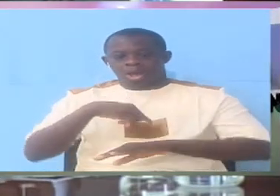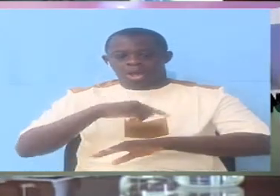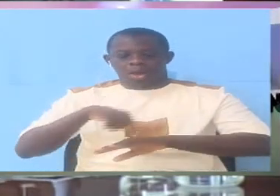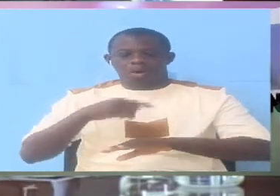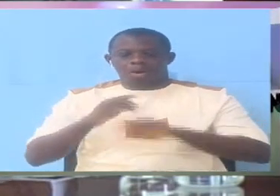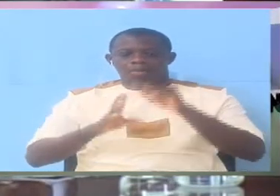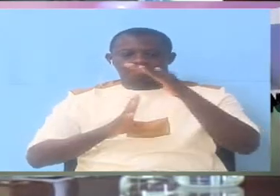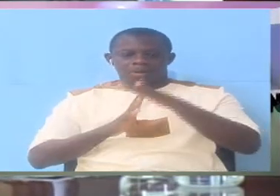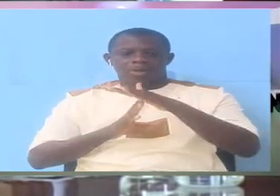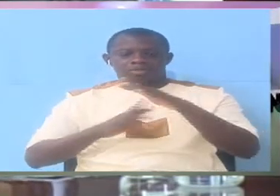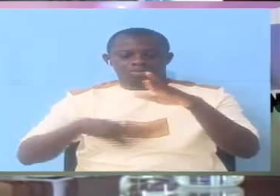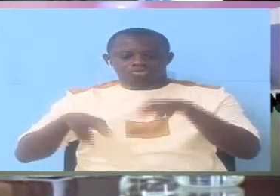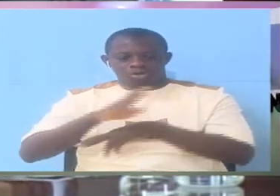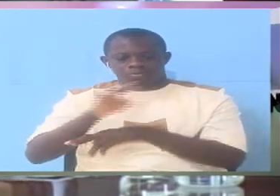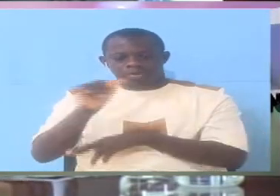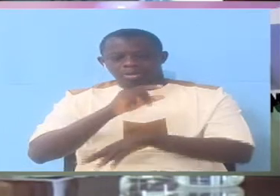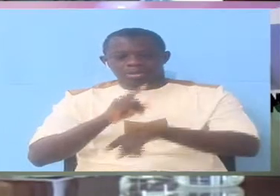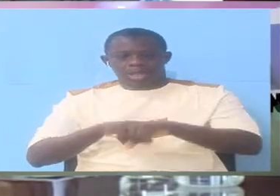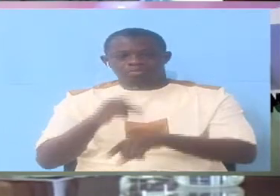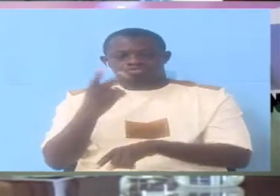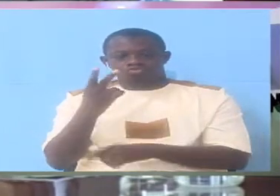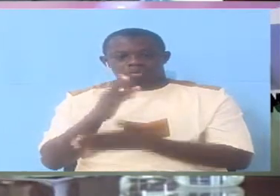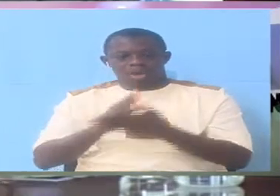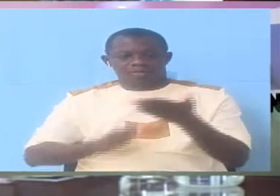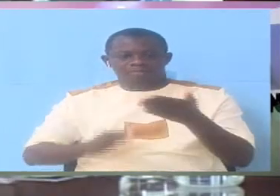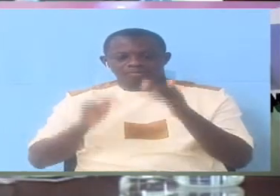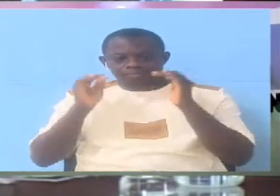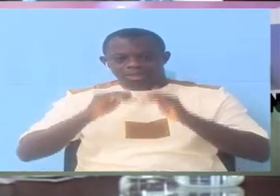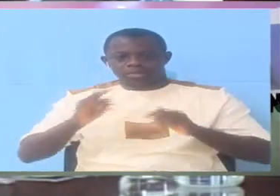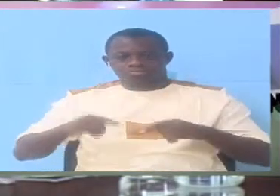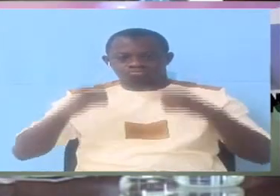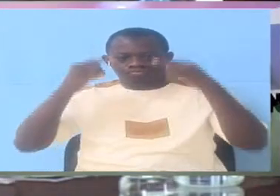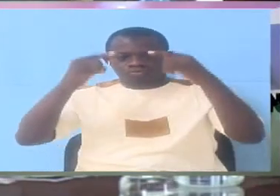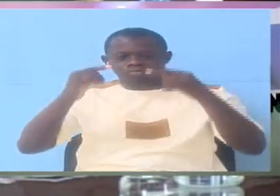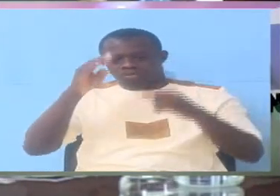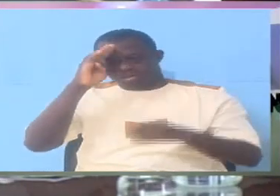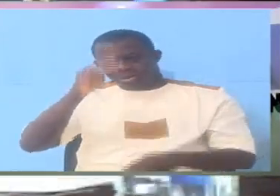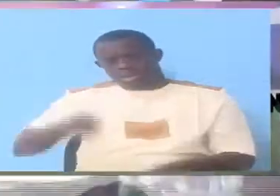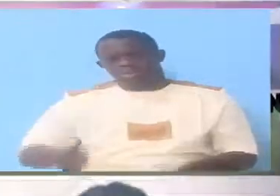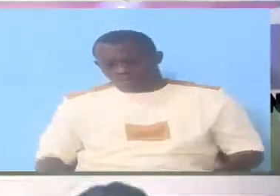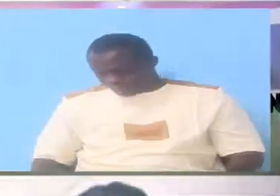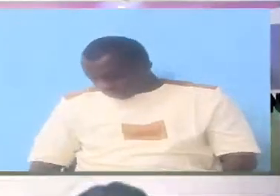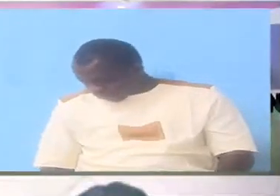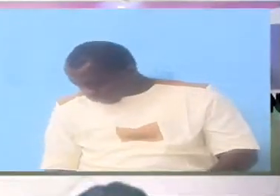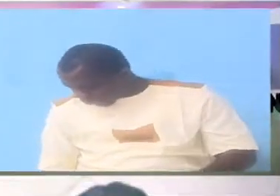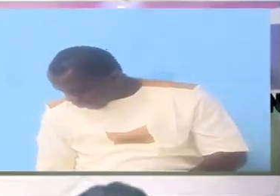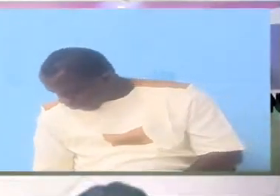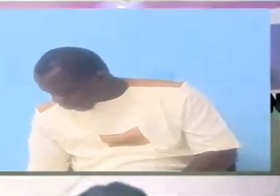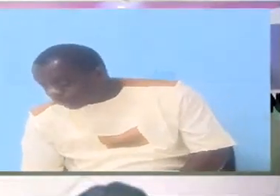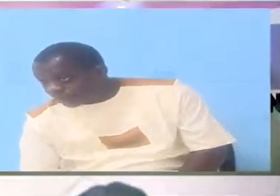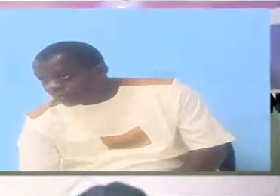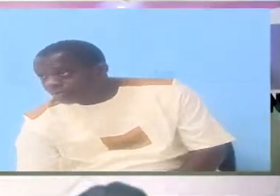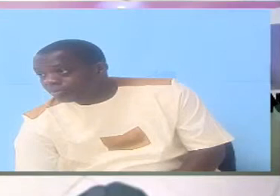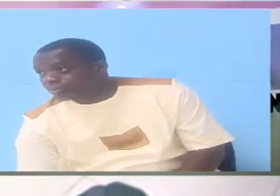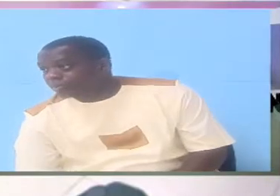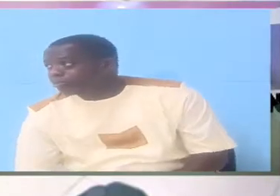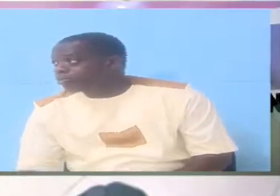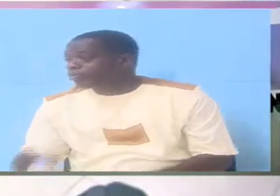and come back at 2:30. The meeting is adjourned. Thank you.